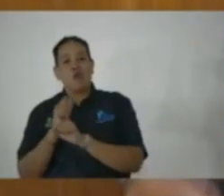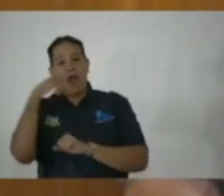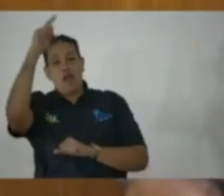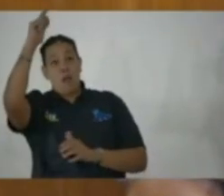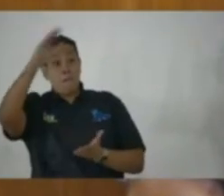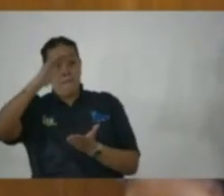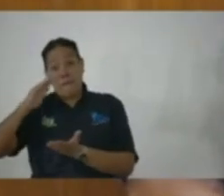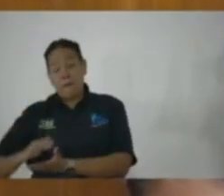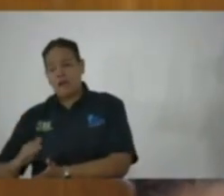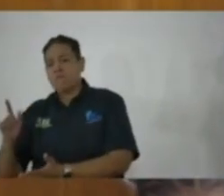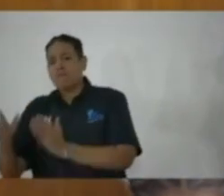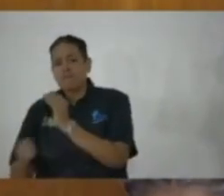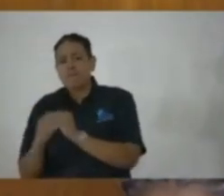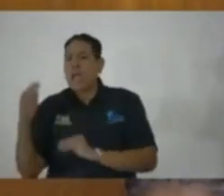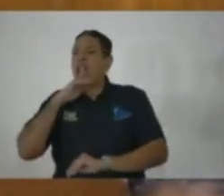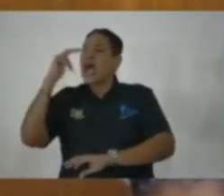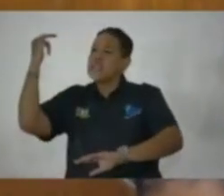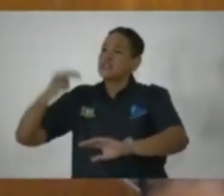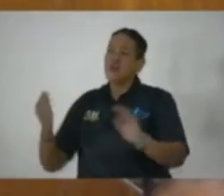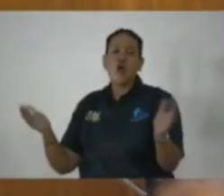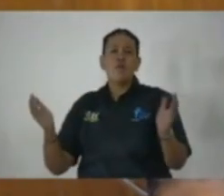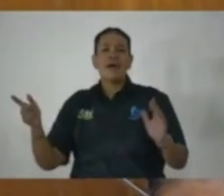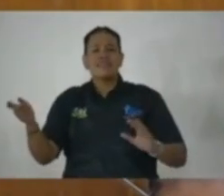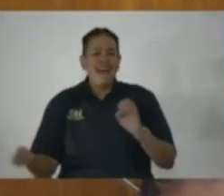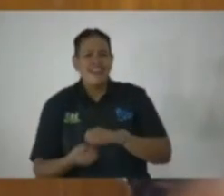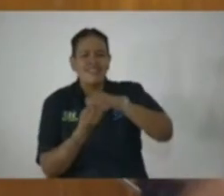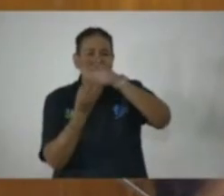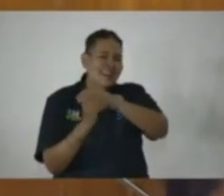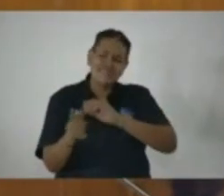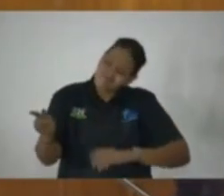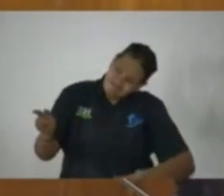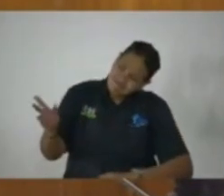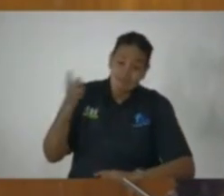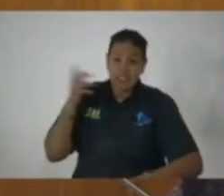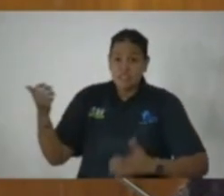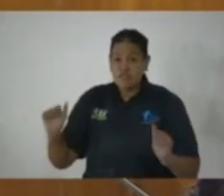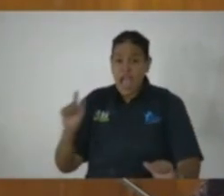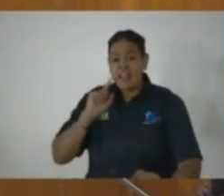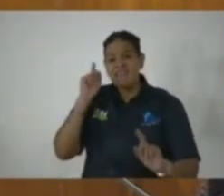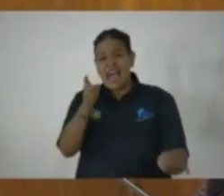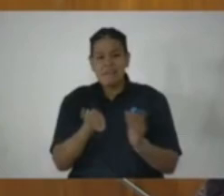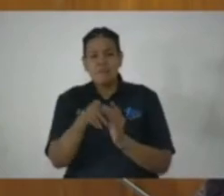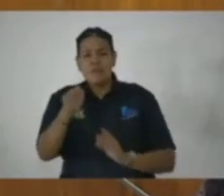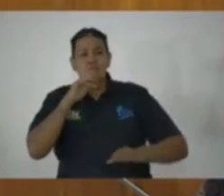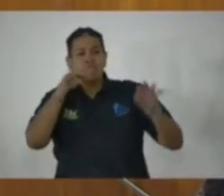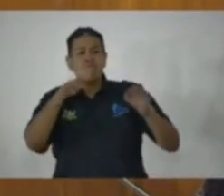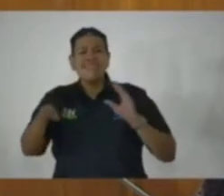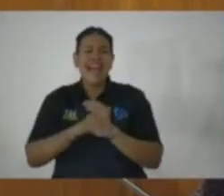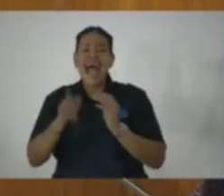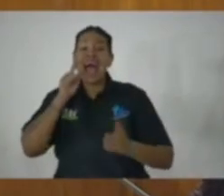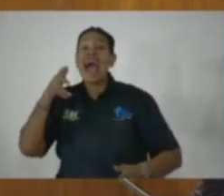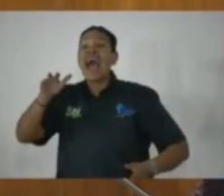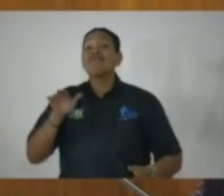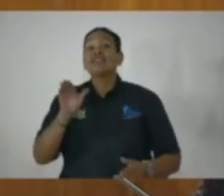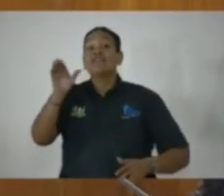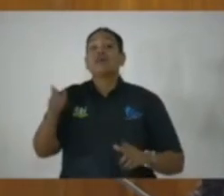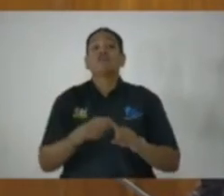prove misleading historical comparison. Prime Minister attempted to vilify the PMP by highlighting average inflation